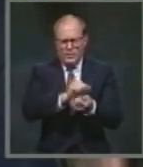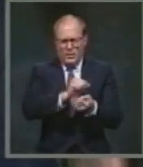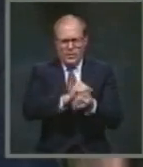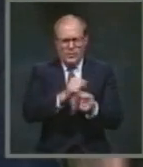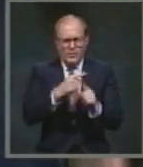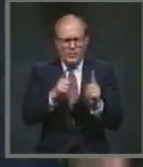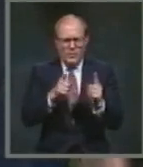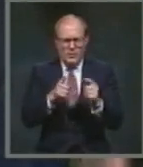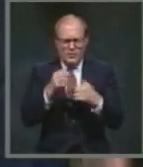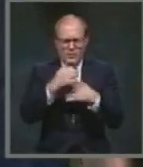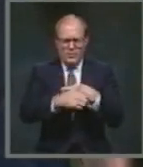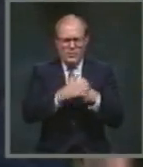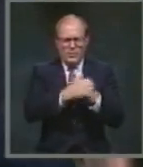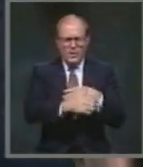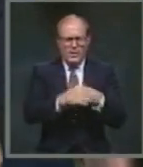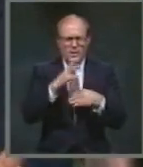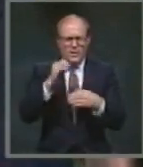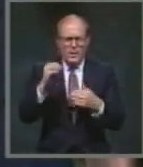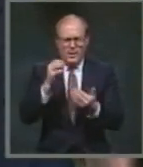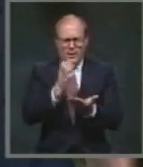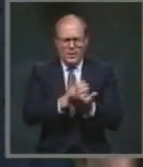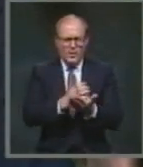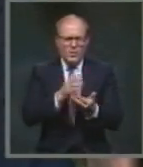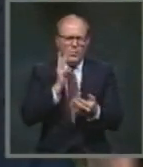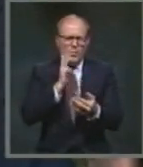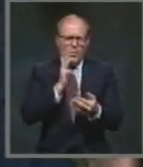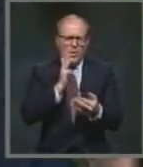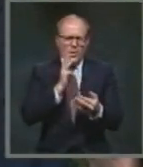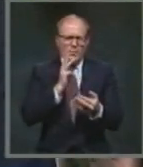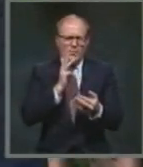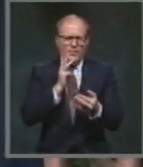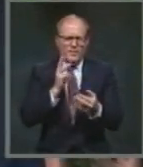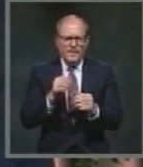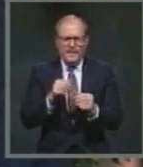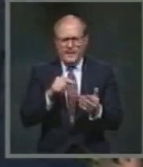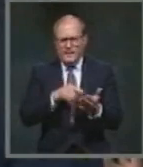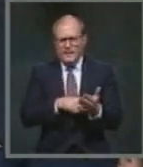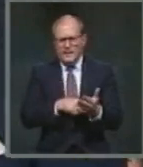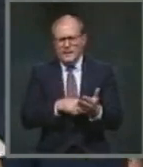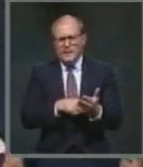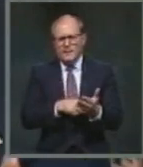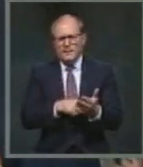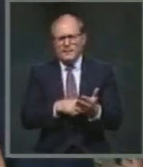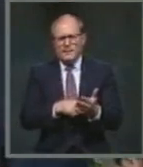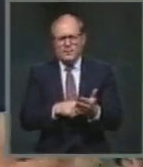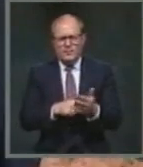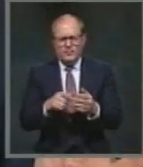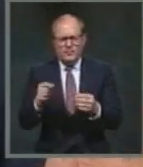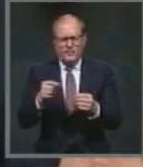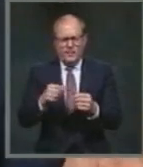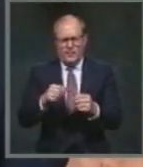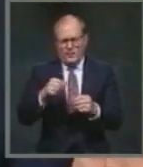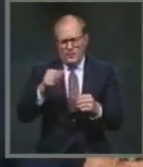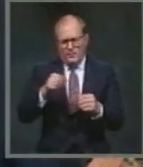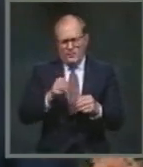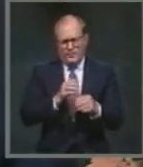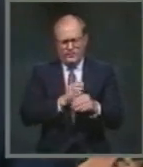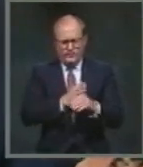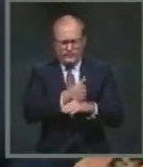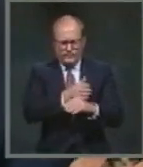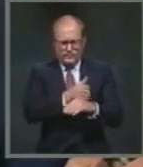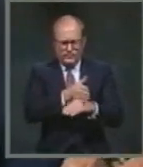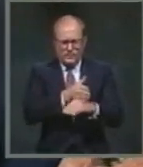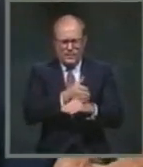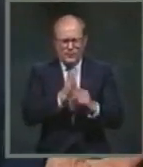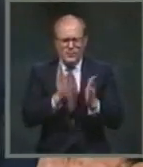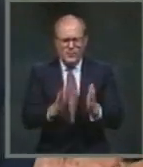piece of bread and a cup of wine, this humble Galilean carpenter itinerant